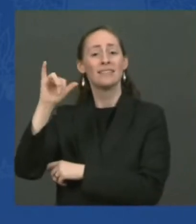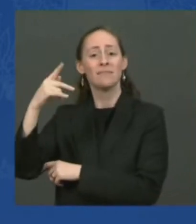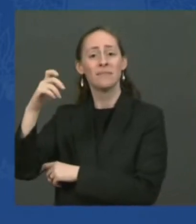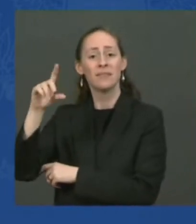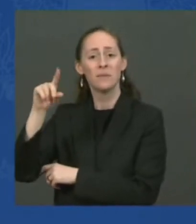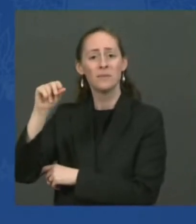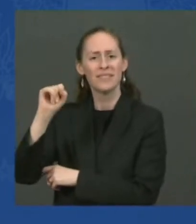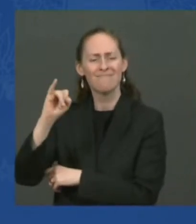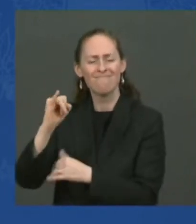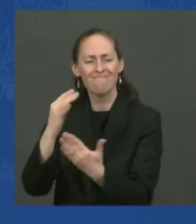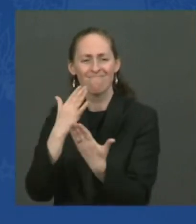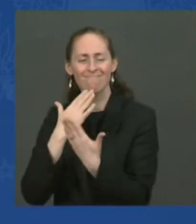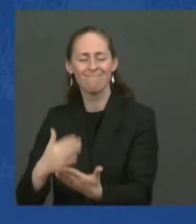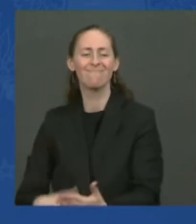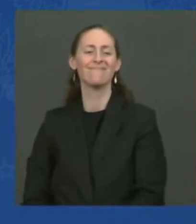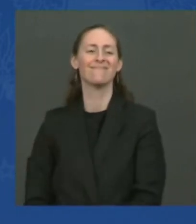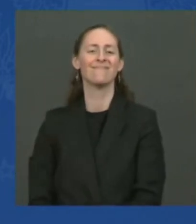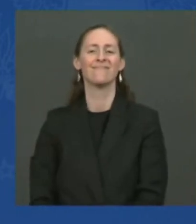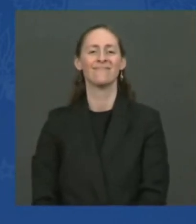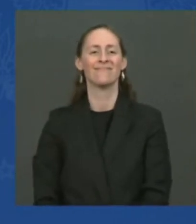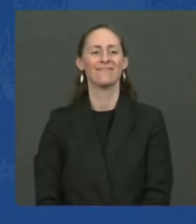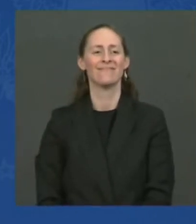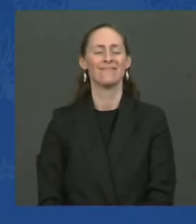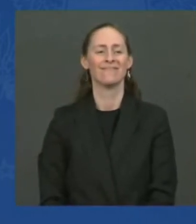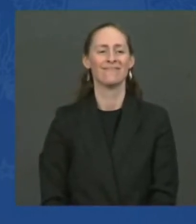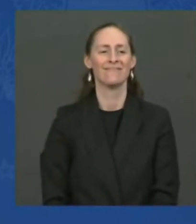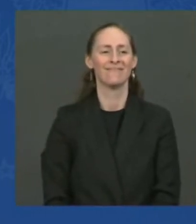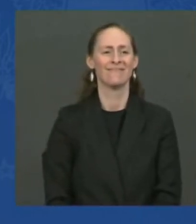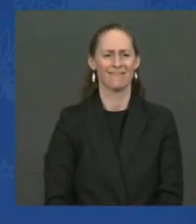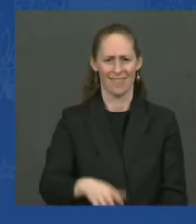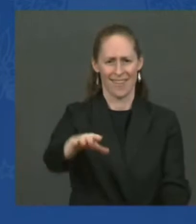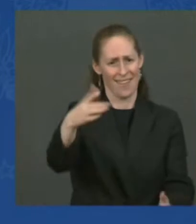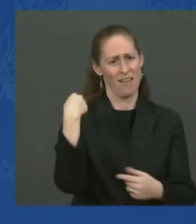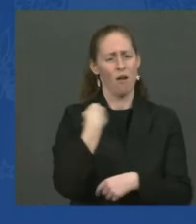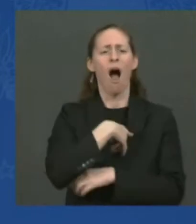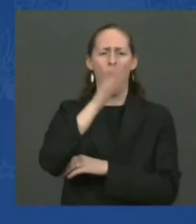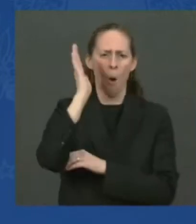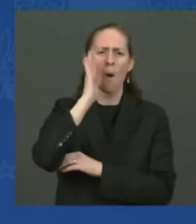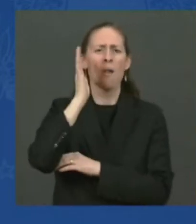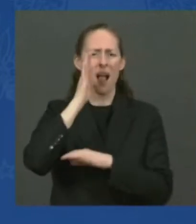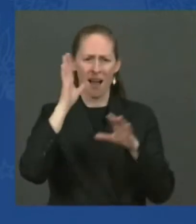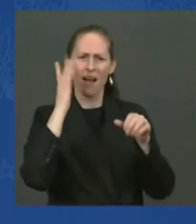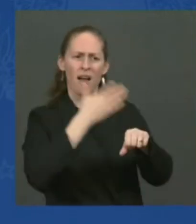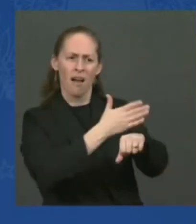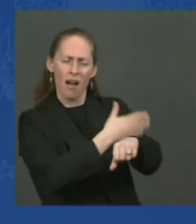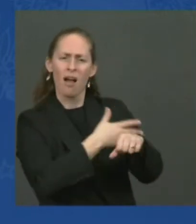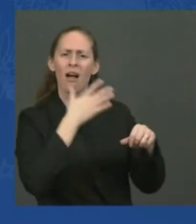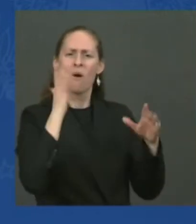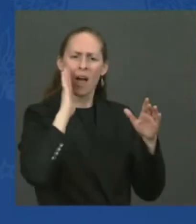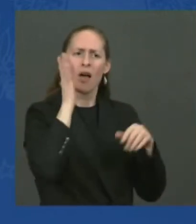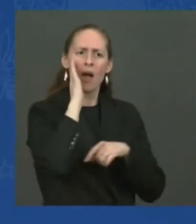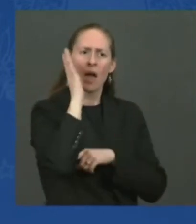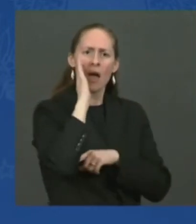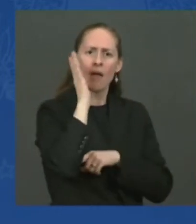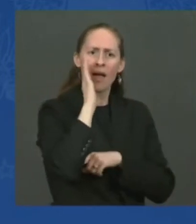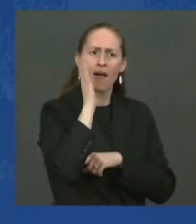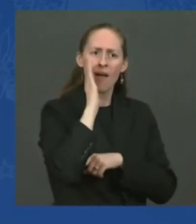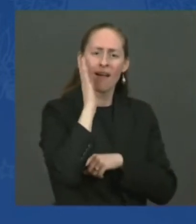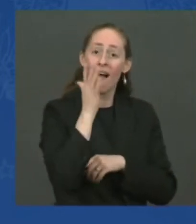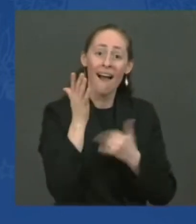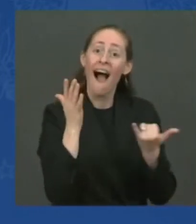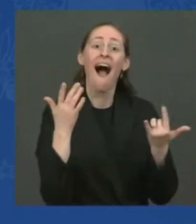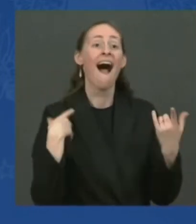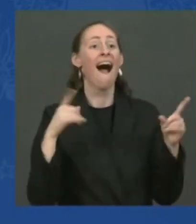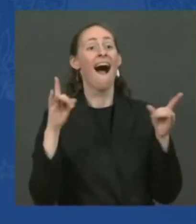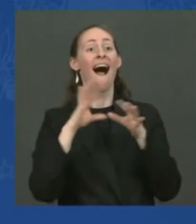promised that an infrastructure bill was coming. Today, we're telling the American people that an